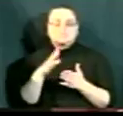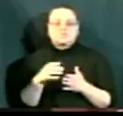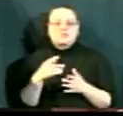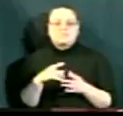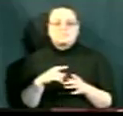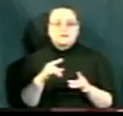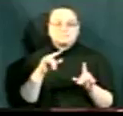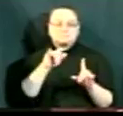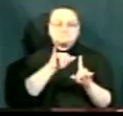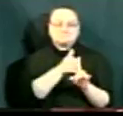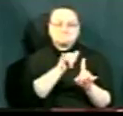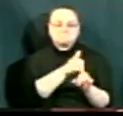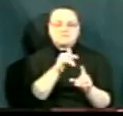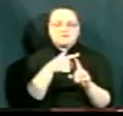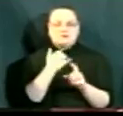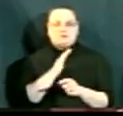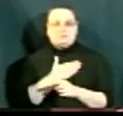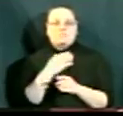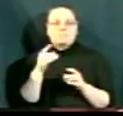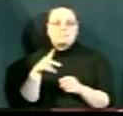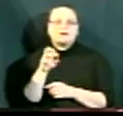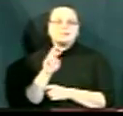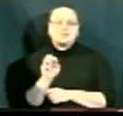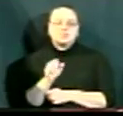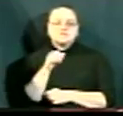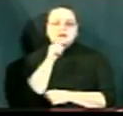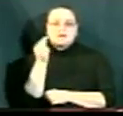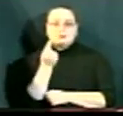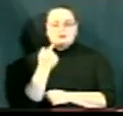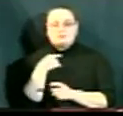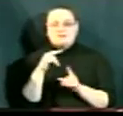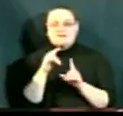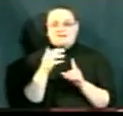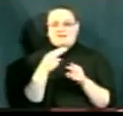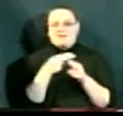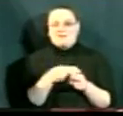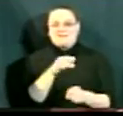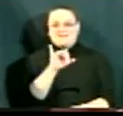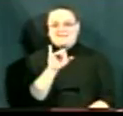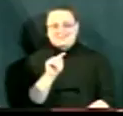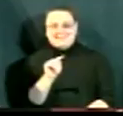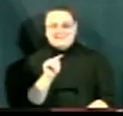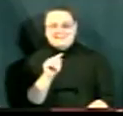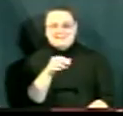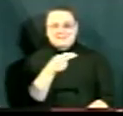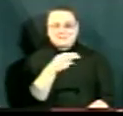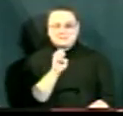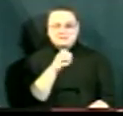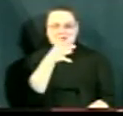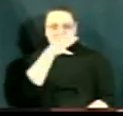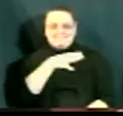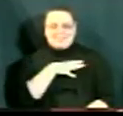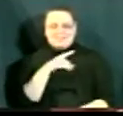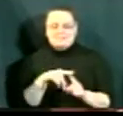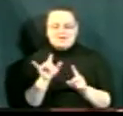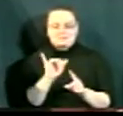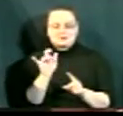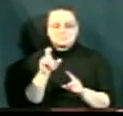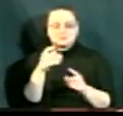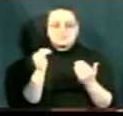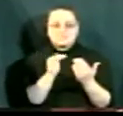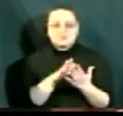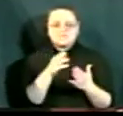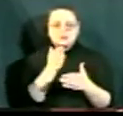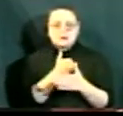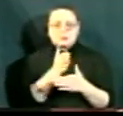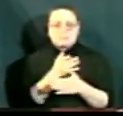ridicule and bullying from our peers. Not only have I been called an it and a she-male, but I've also had to face this